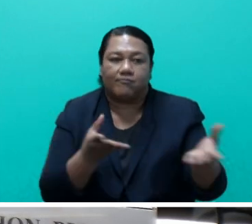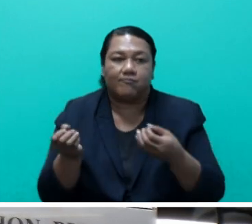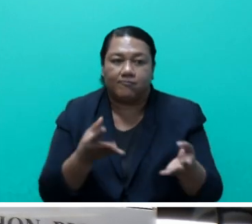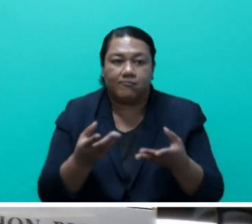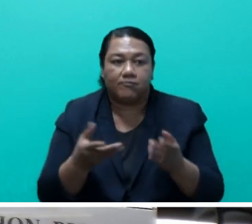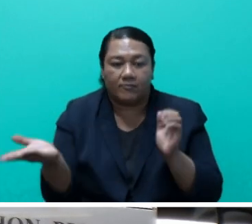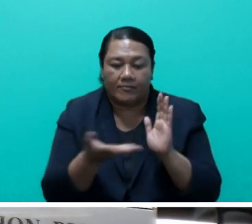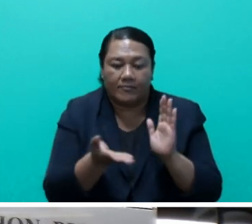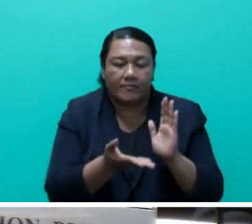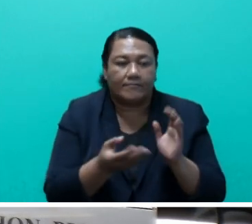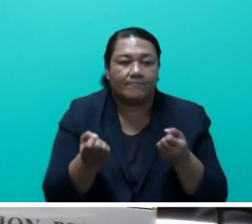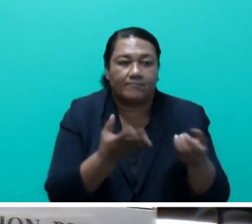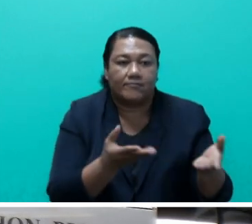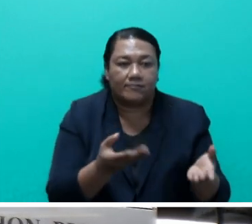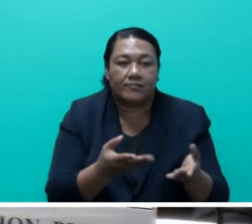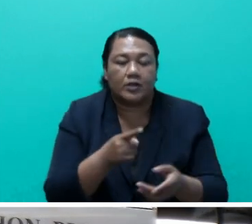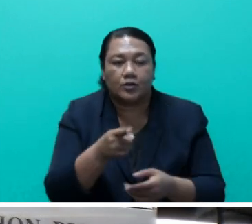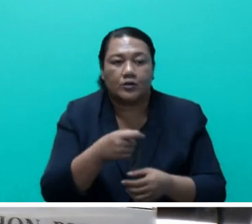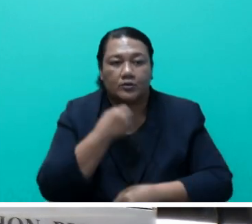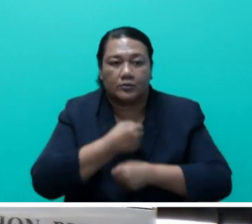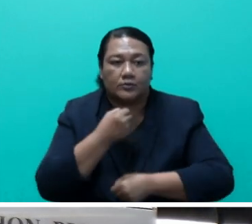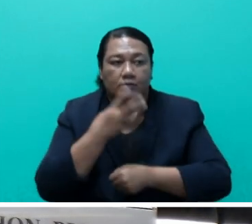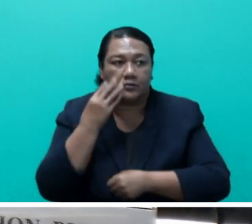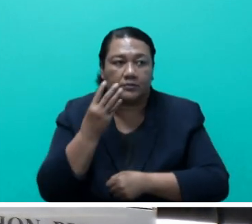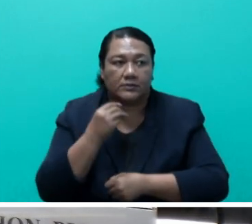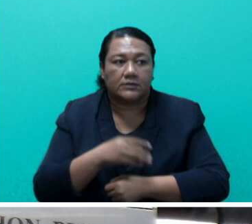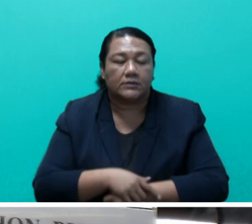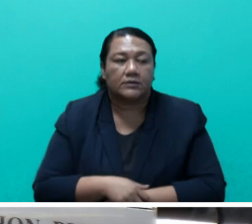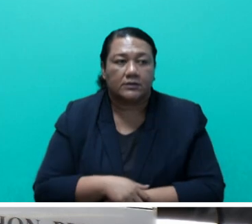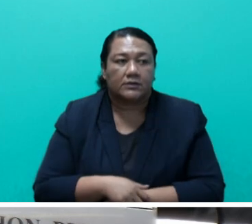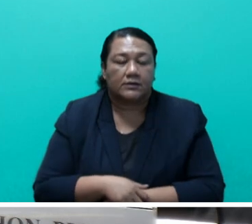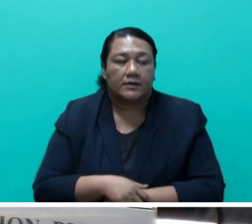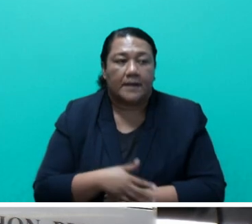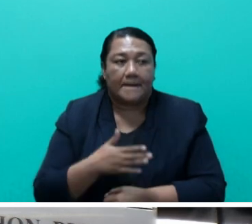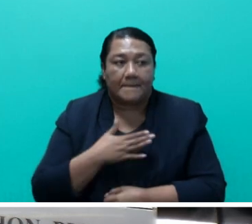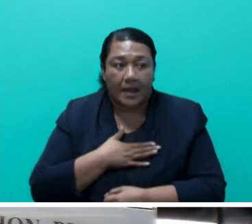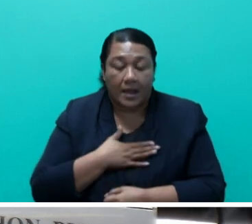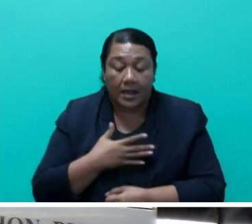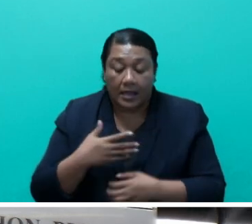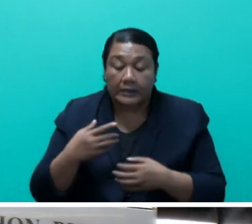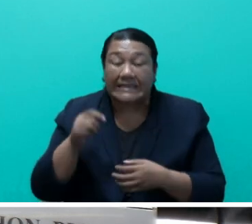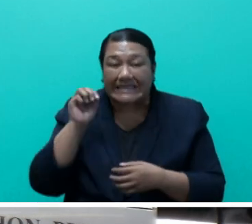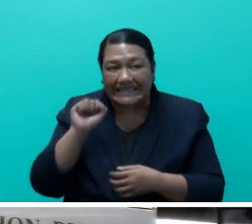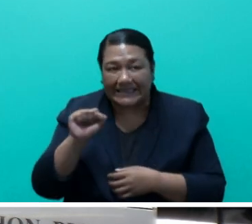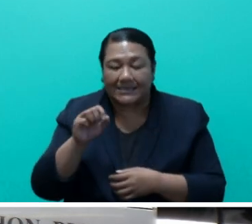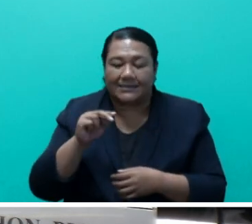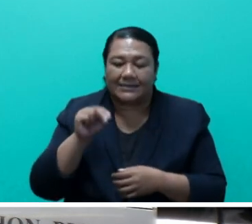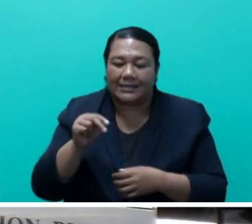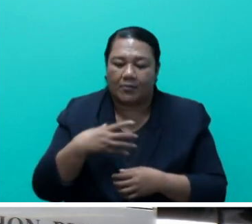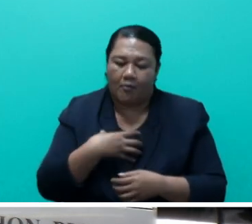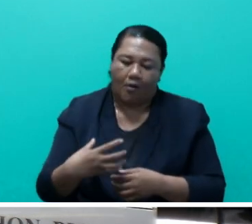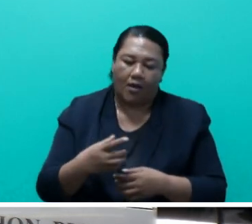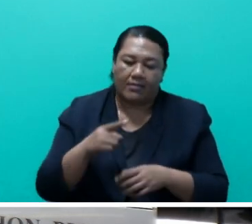My sincerest appreciation goes to the National Sugar Institute of Kanpur for hosting our participants and arranging